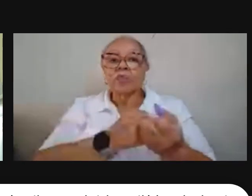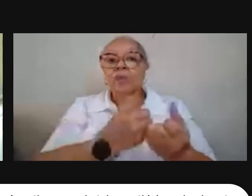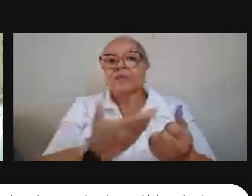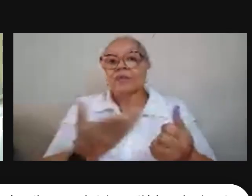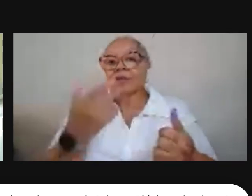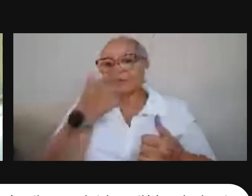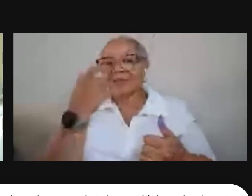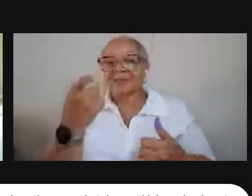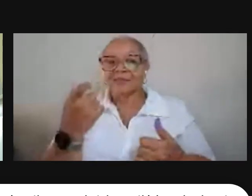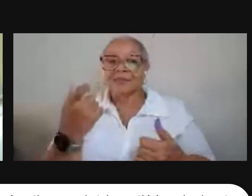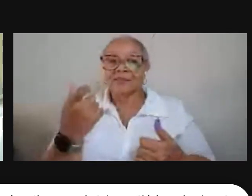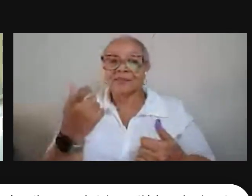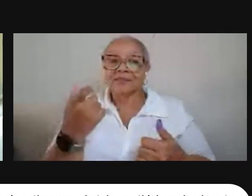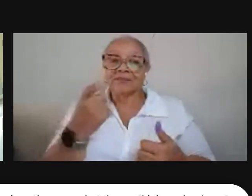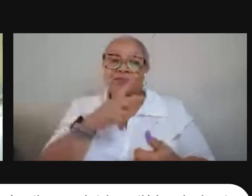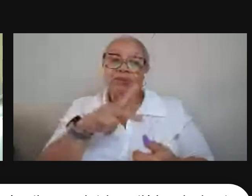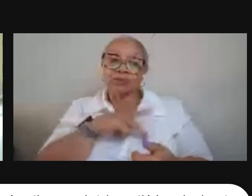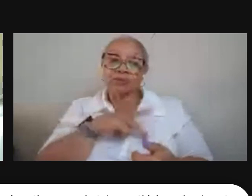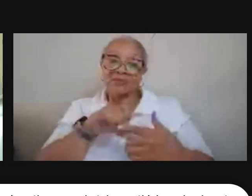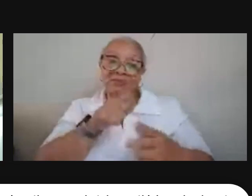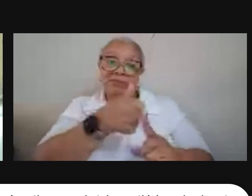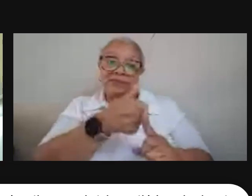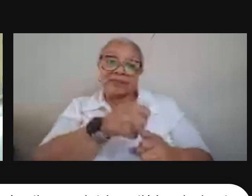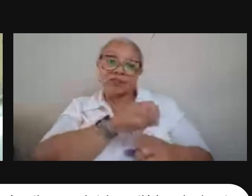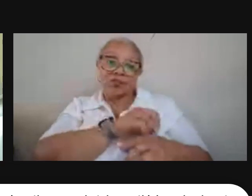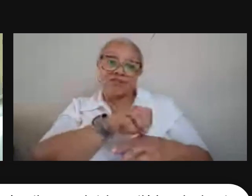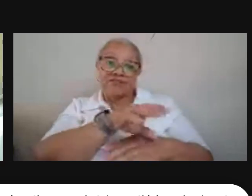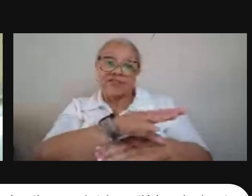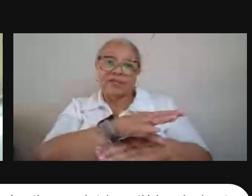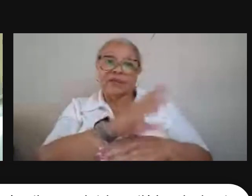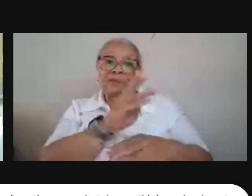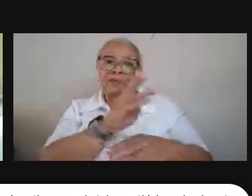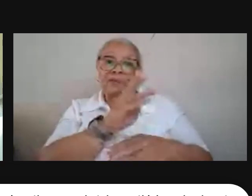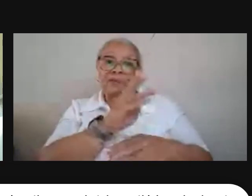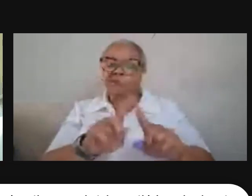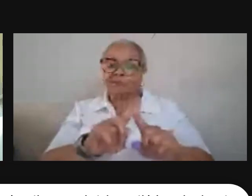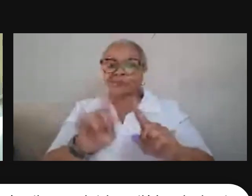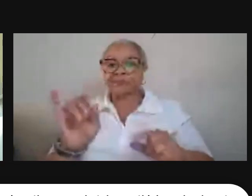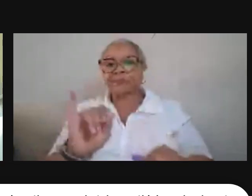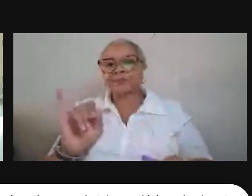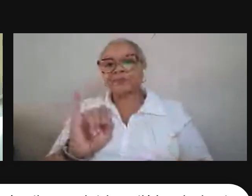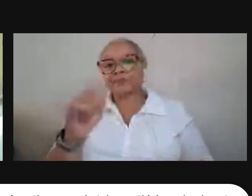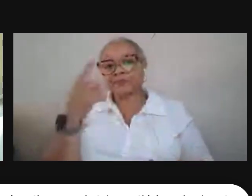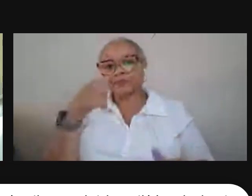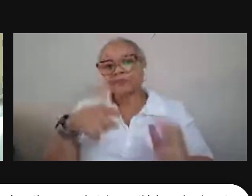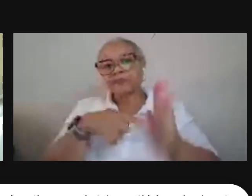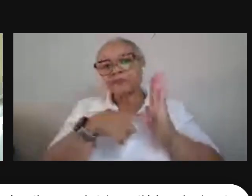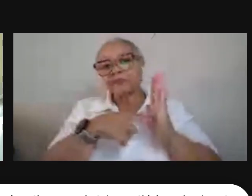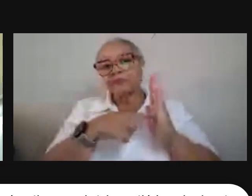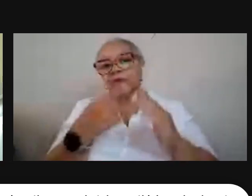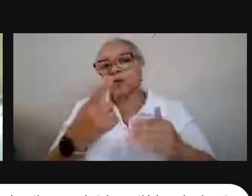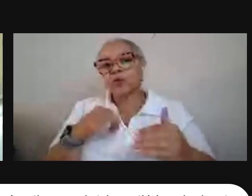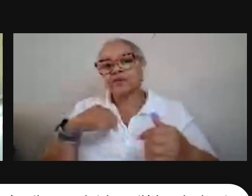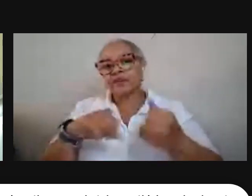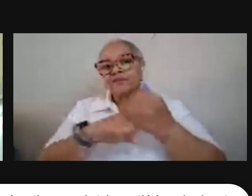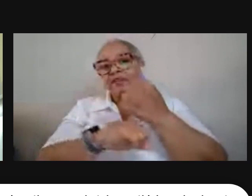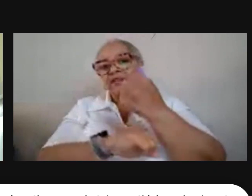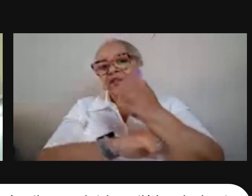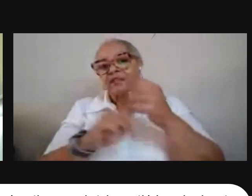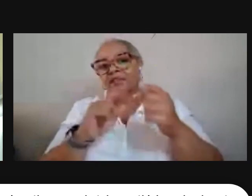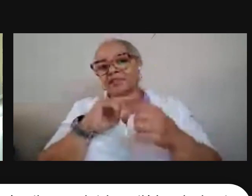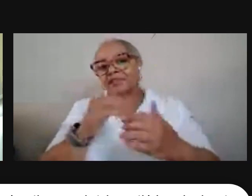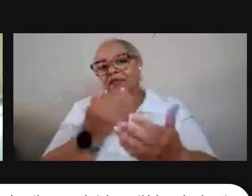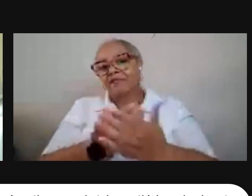they're personally affected by different infections. For example, one of the foundations that